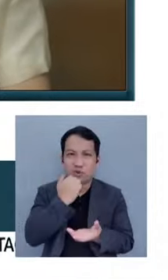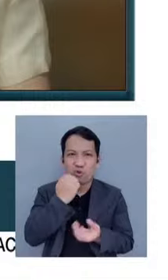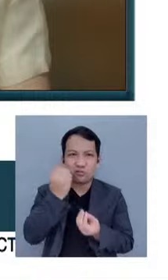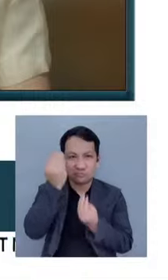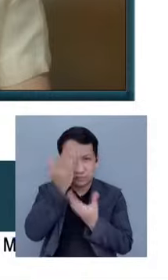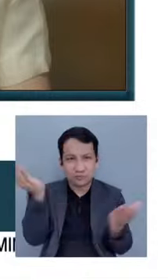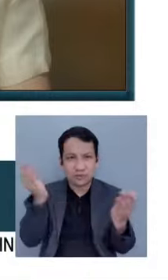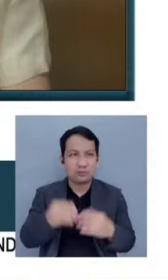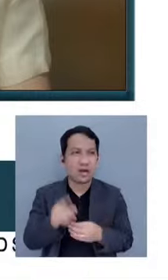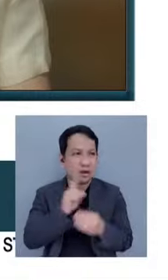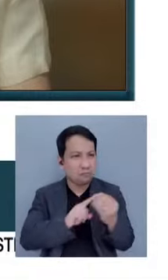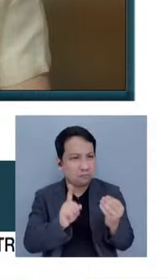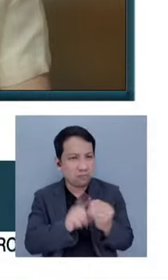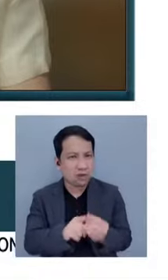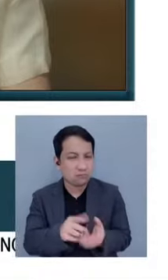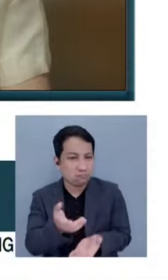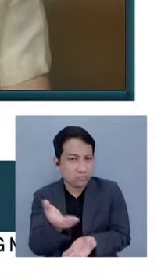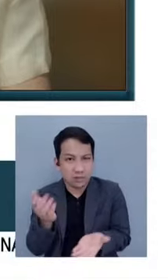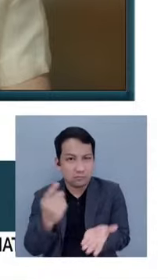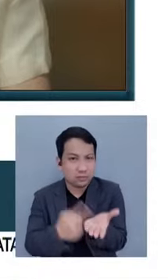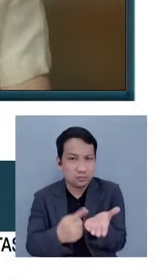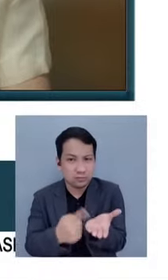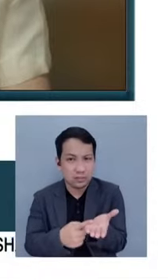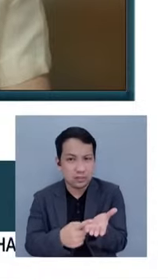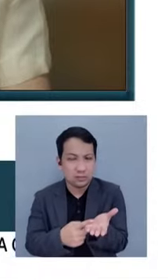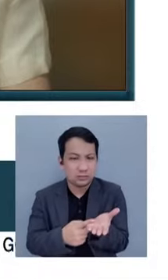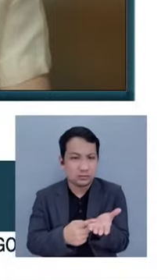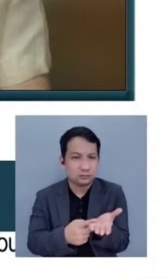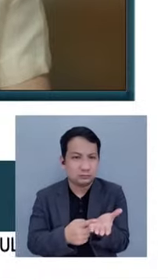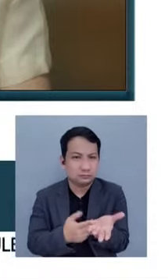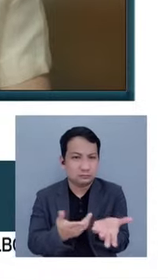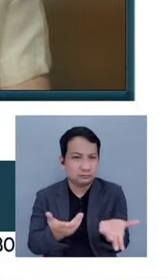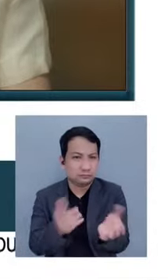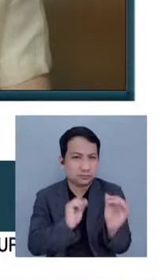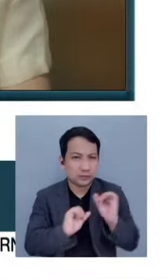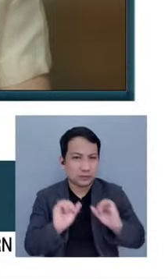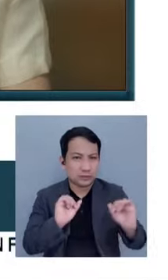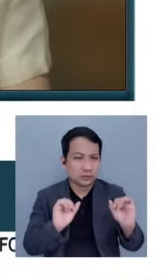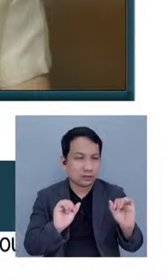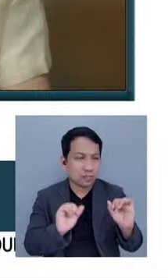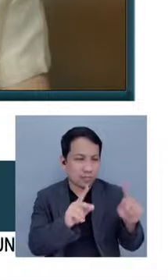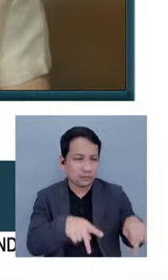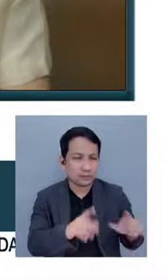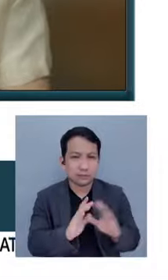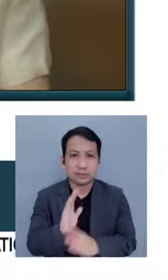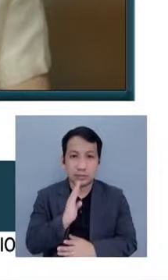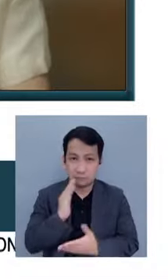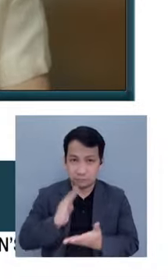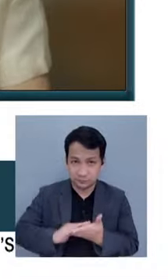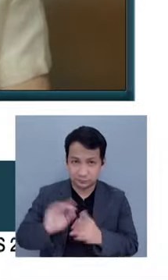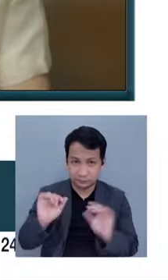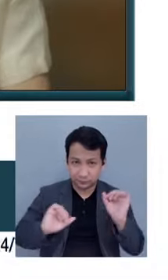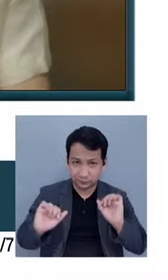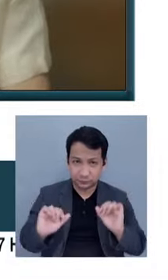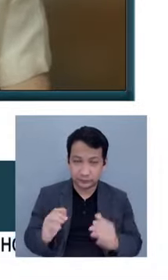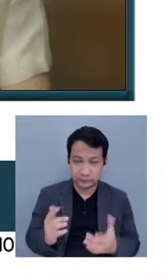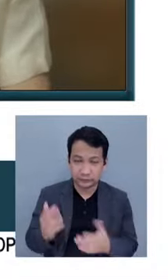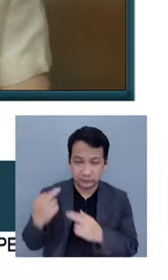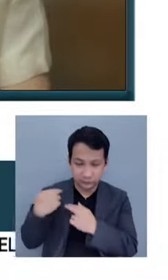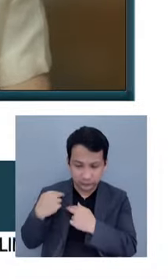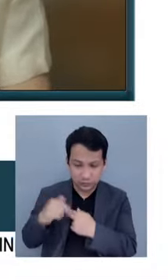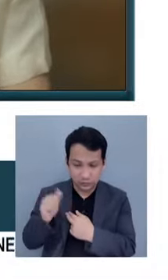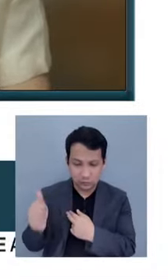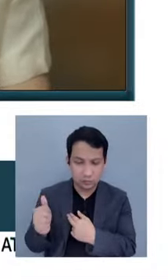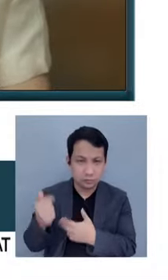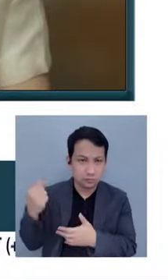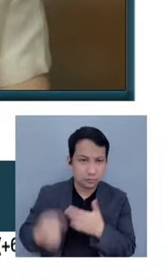about usually state actors or state-backed actors being responsible for this. So what is